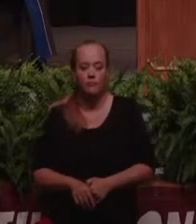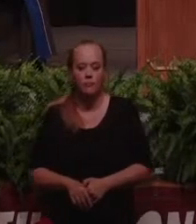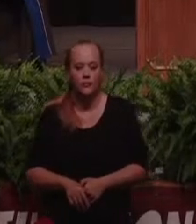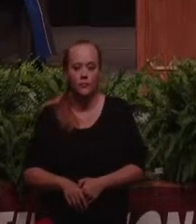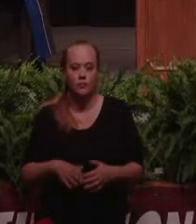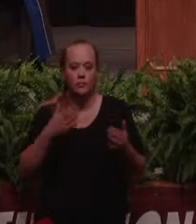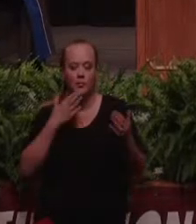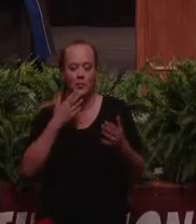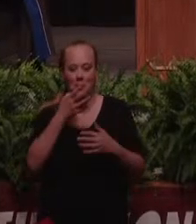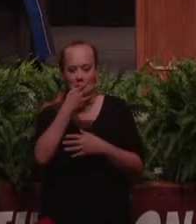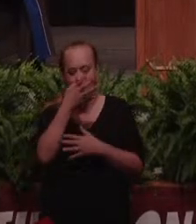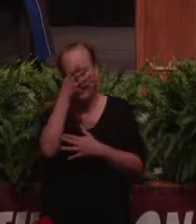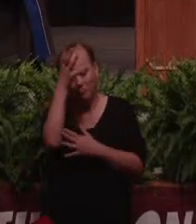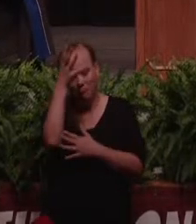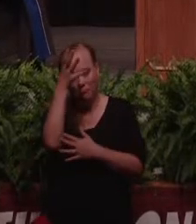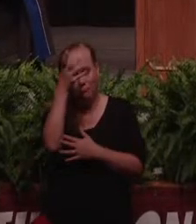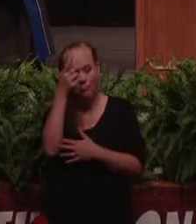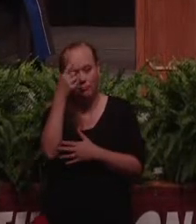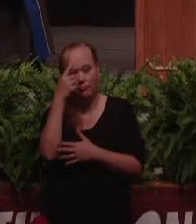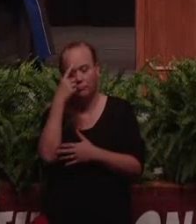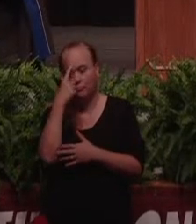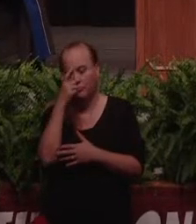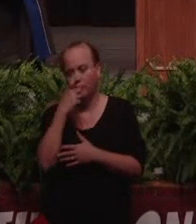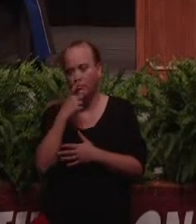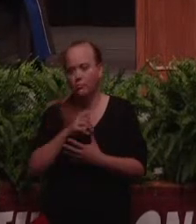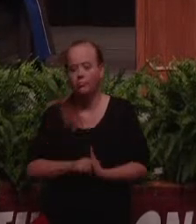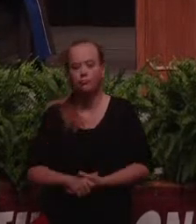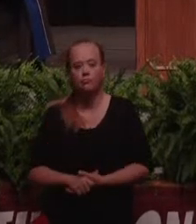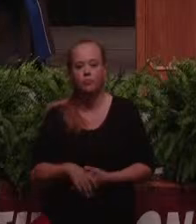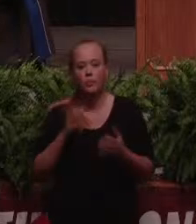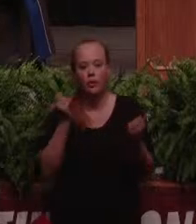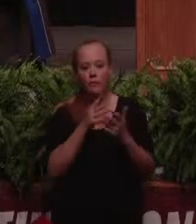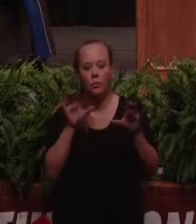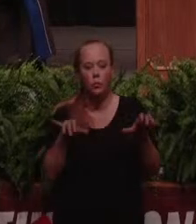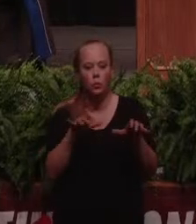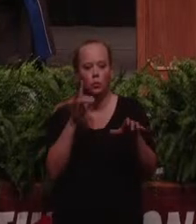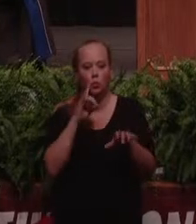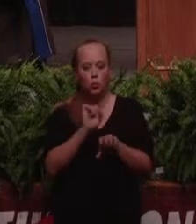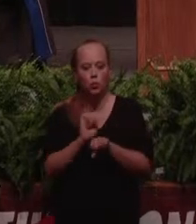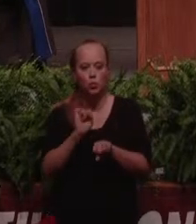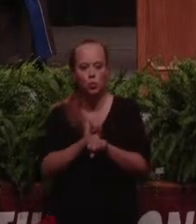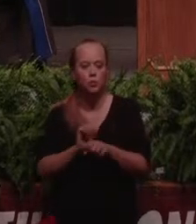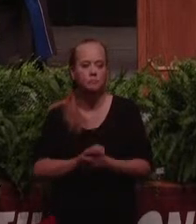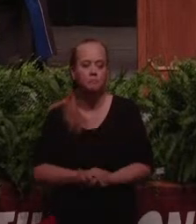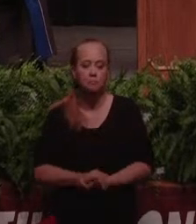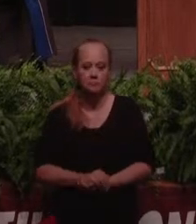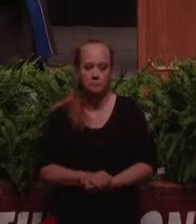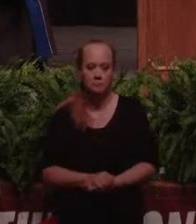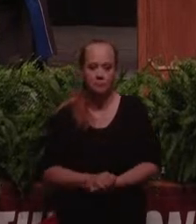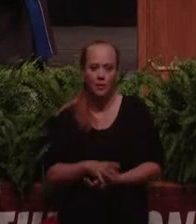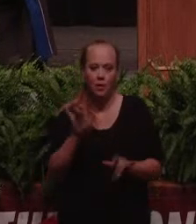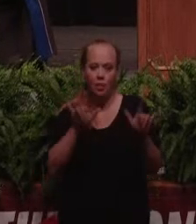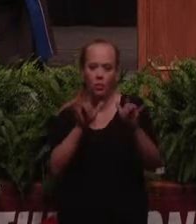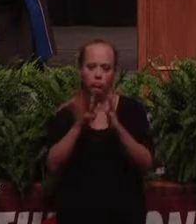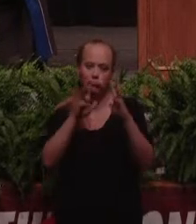Y gracias mami y papi por empujarme en todo lo que ha hecho. Lo logramos y los quiero